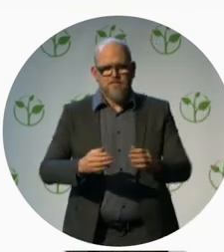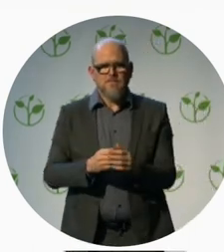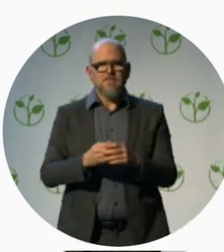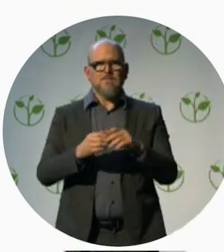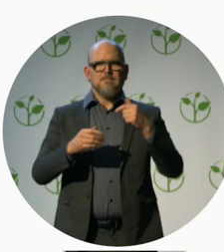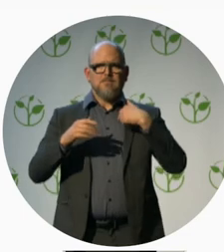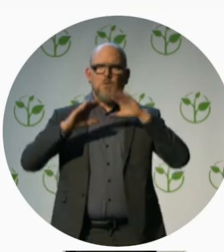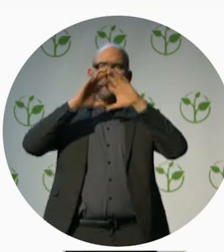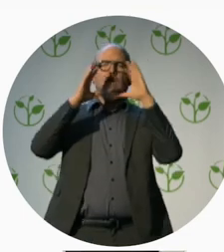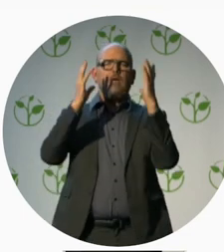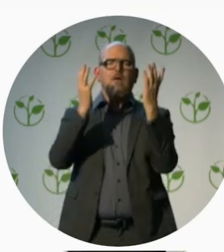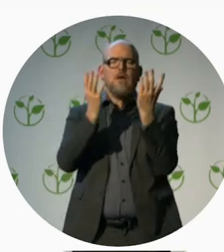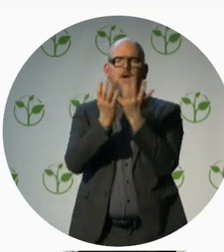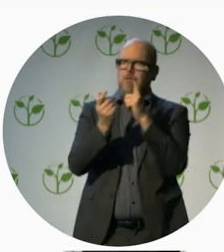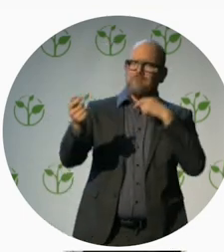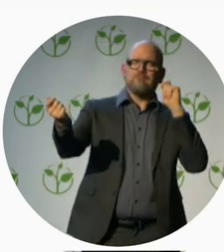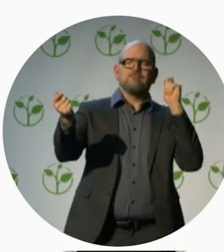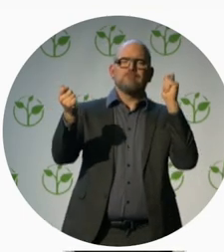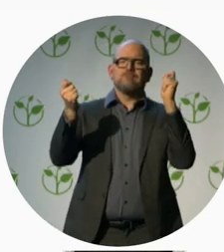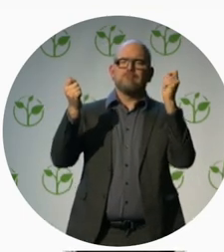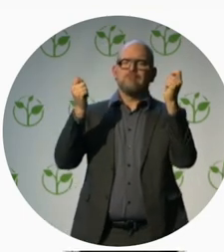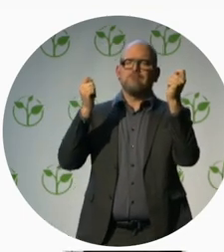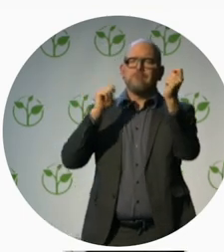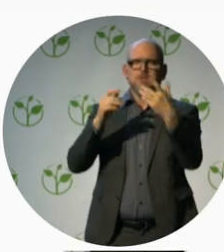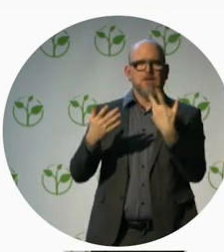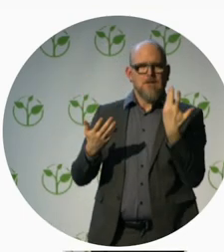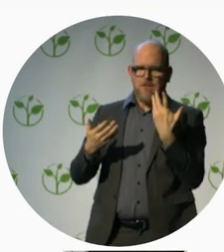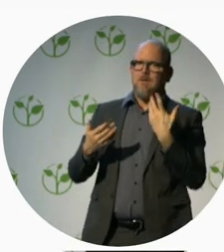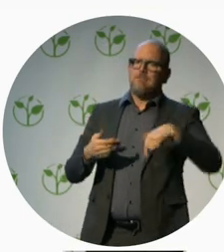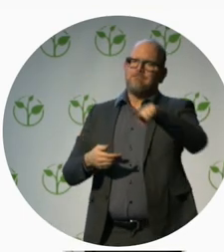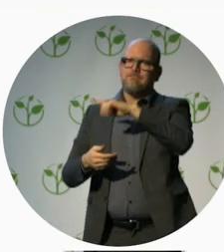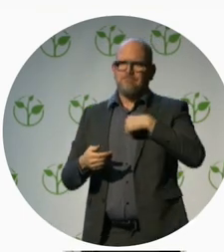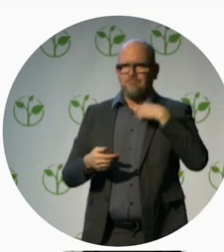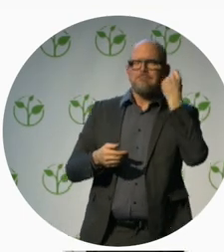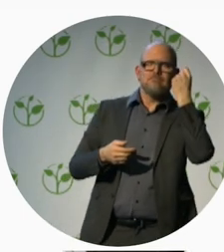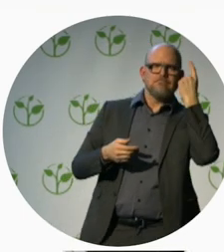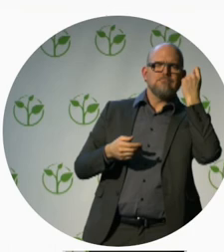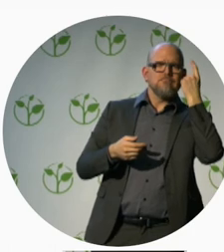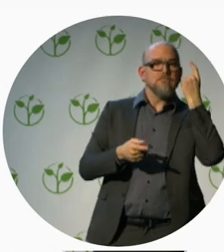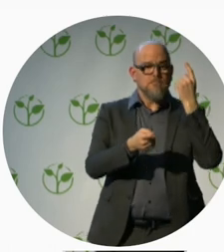Because we understand. If we-